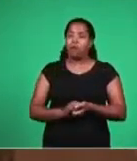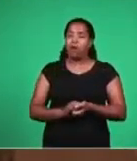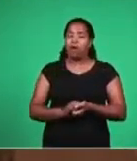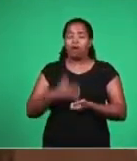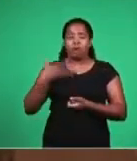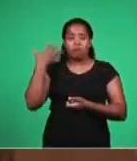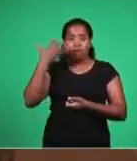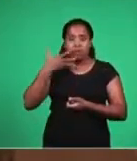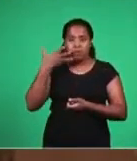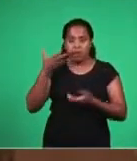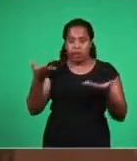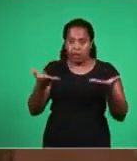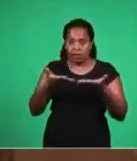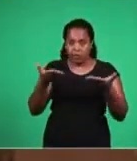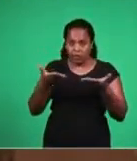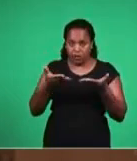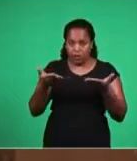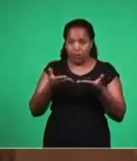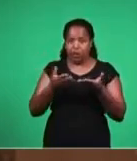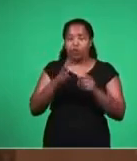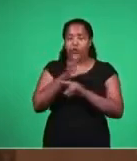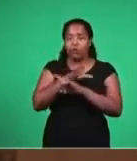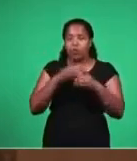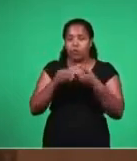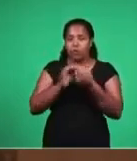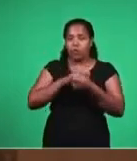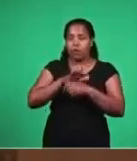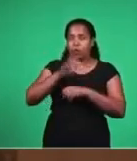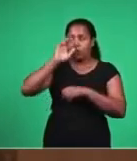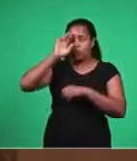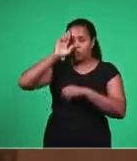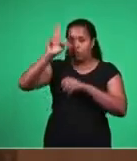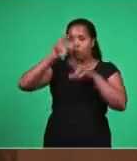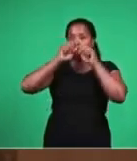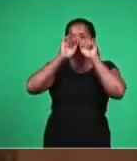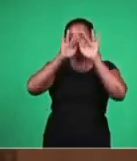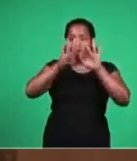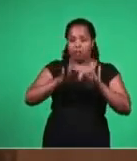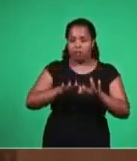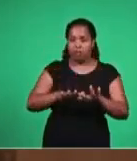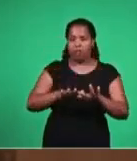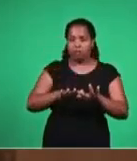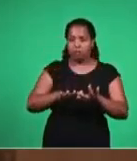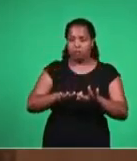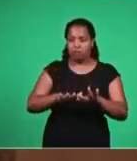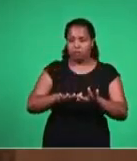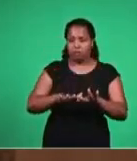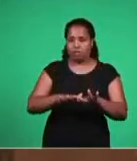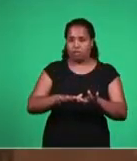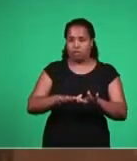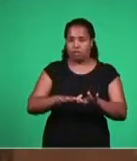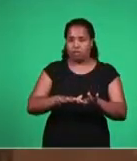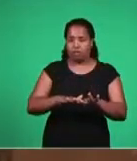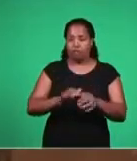message for tonight, and the Lord will give a great blessing. I don't know if there's another detail.